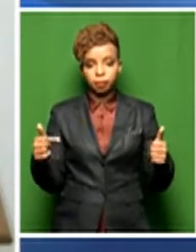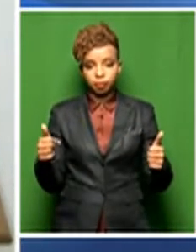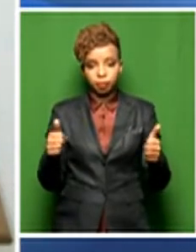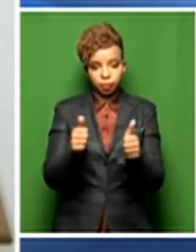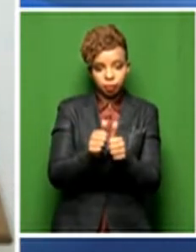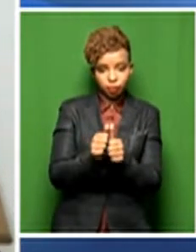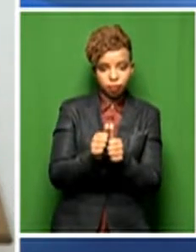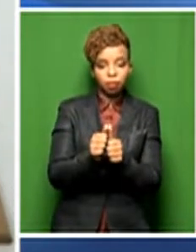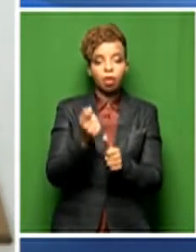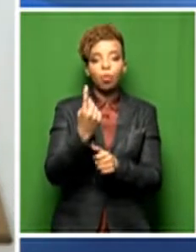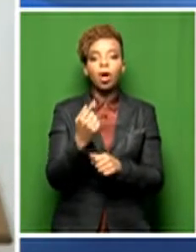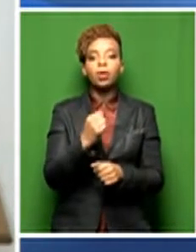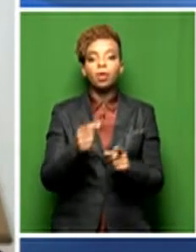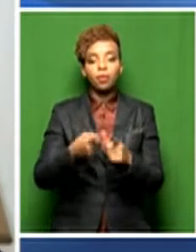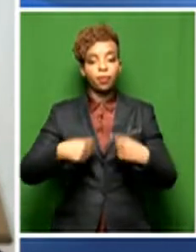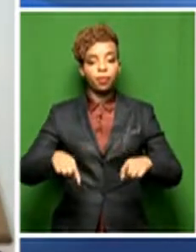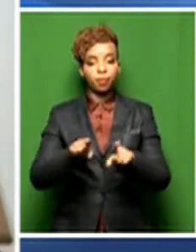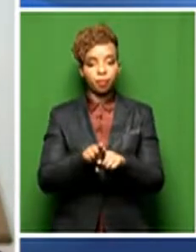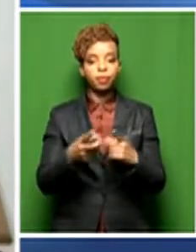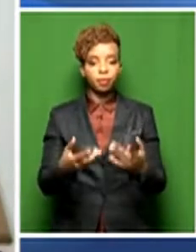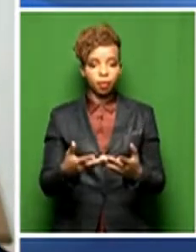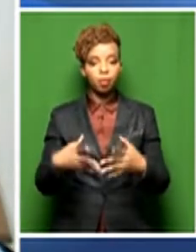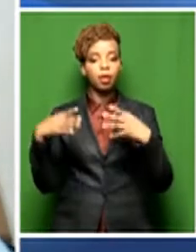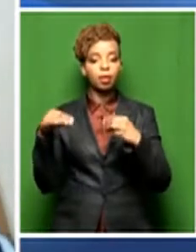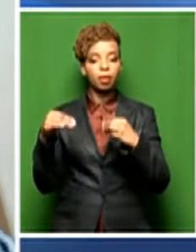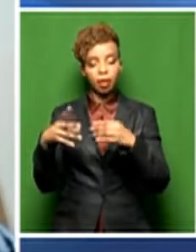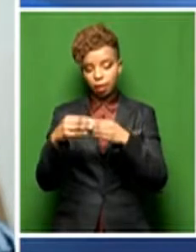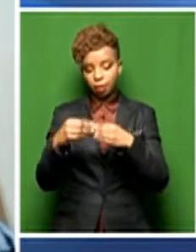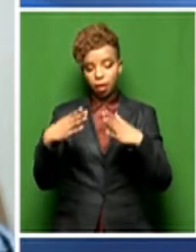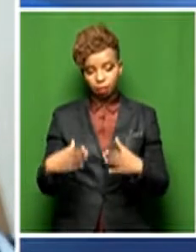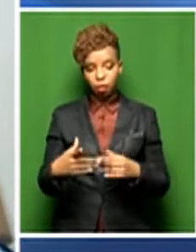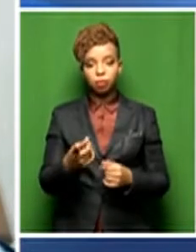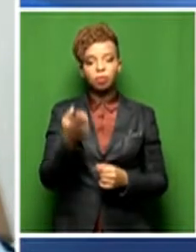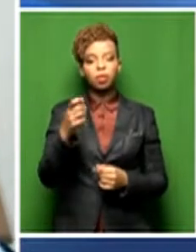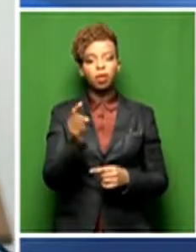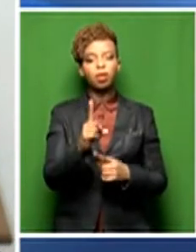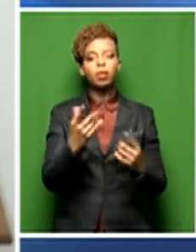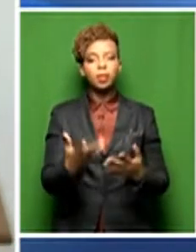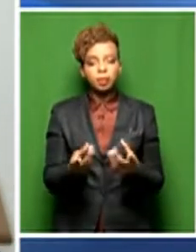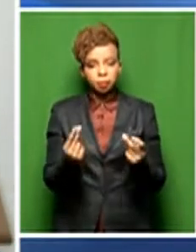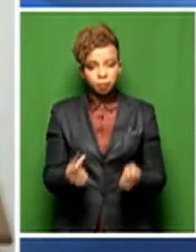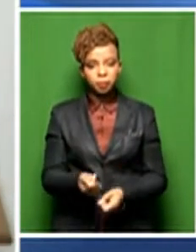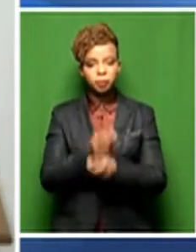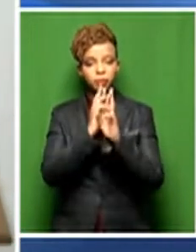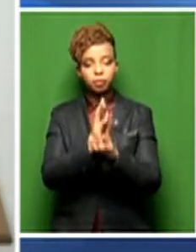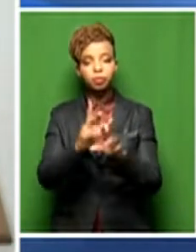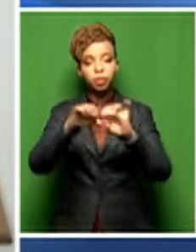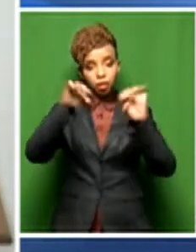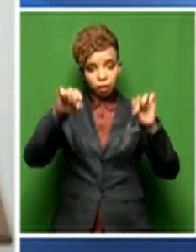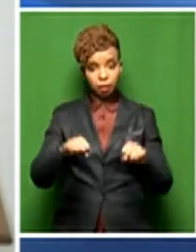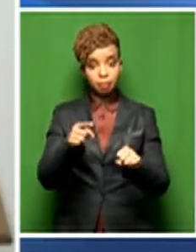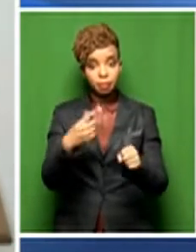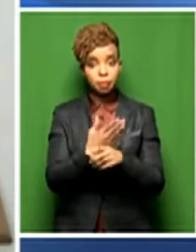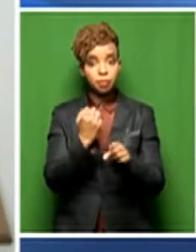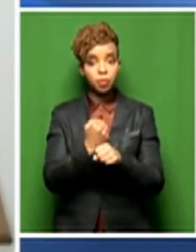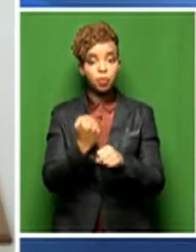Rapid Response Emergency Response System. And how the systems work is an entire network